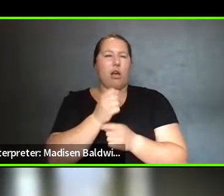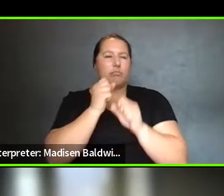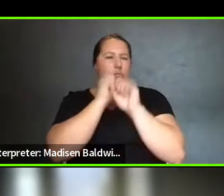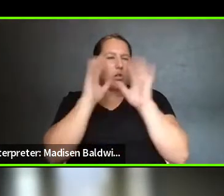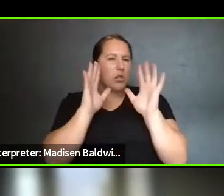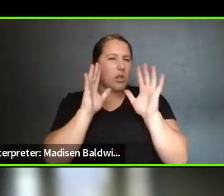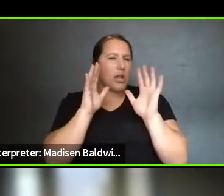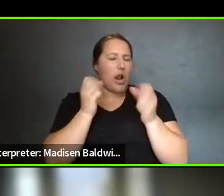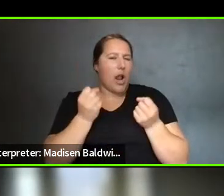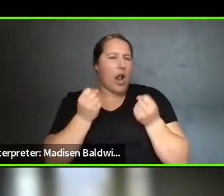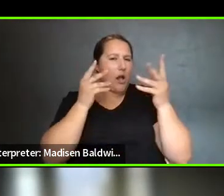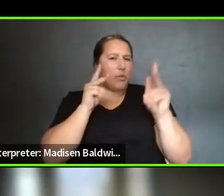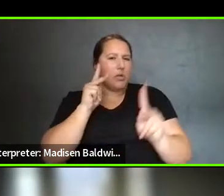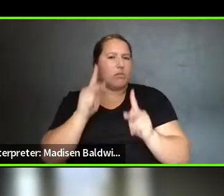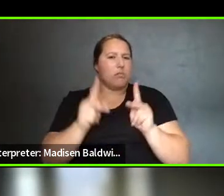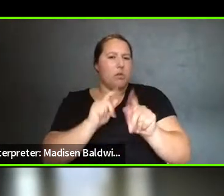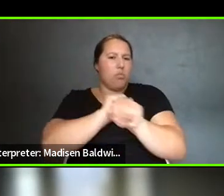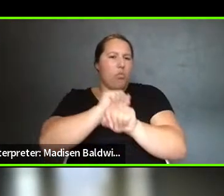work on that team.